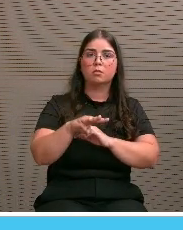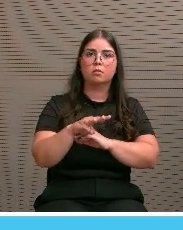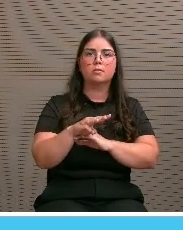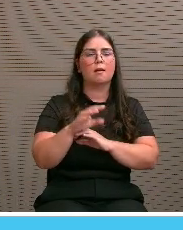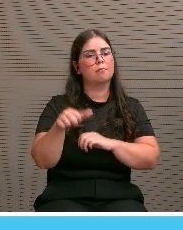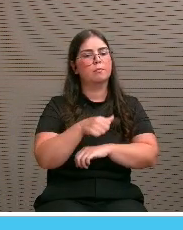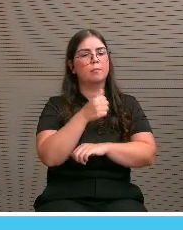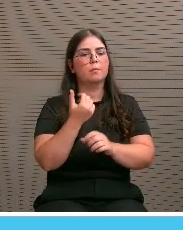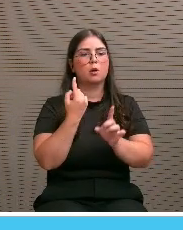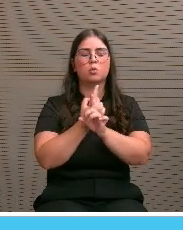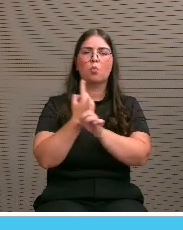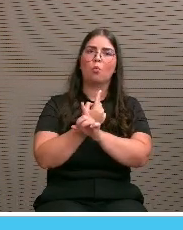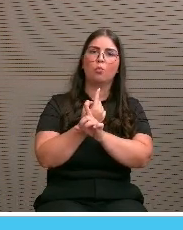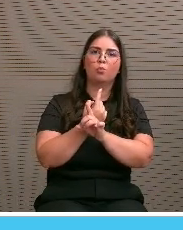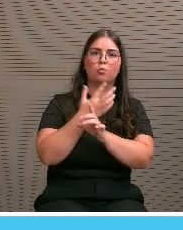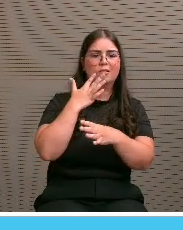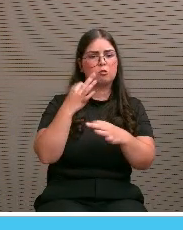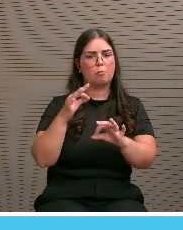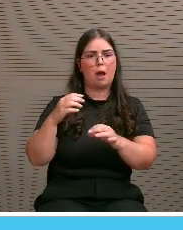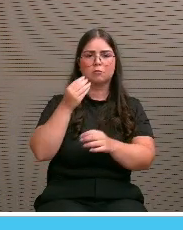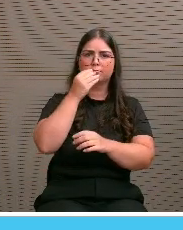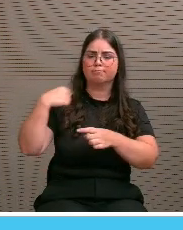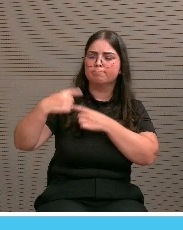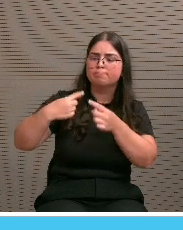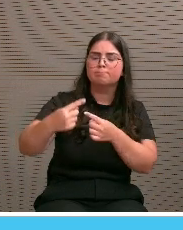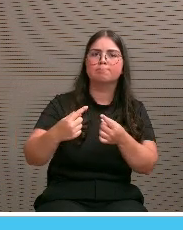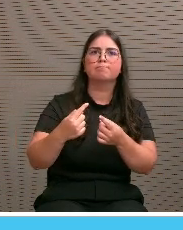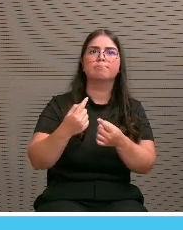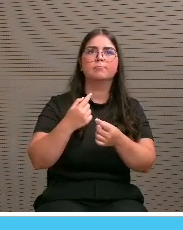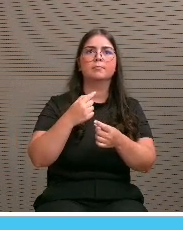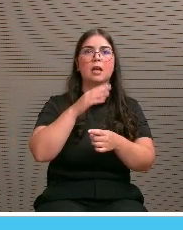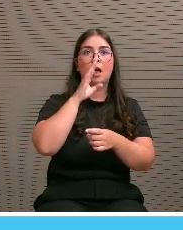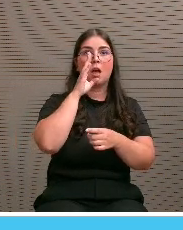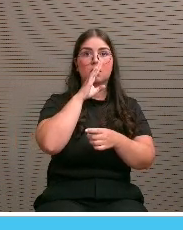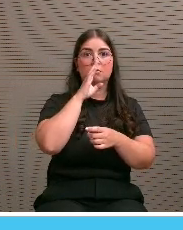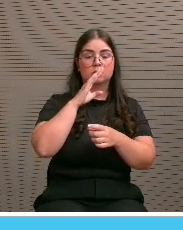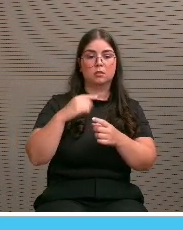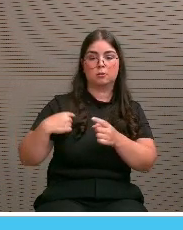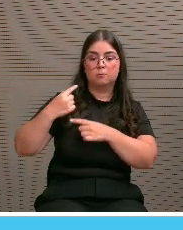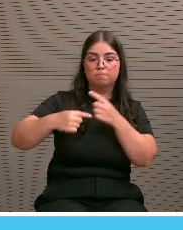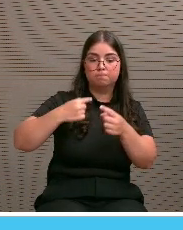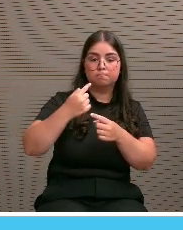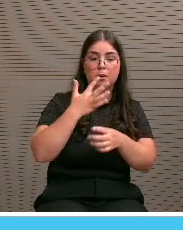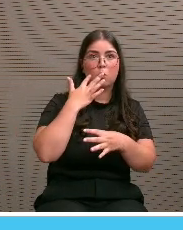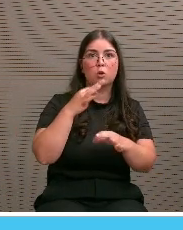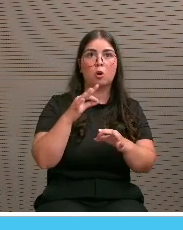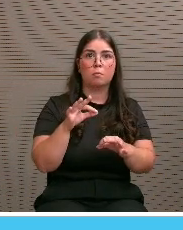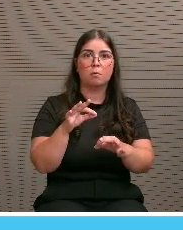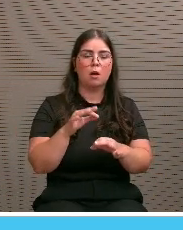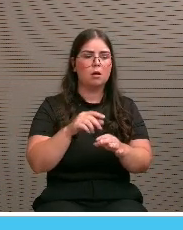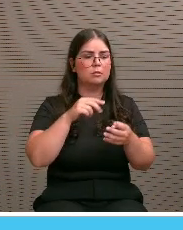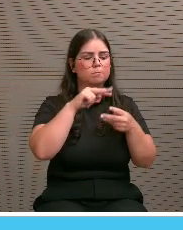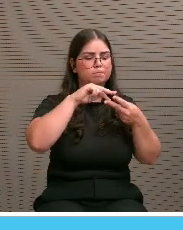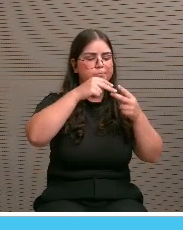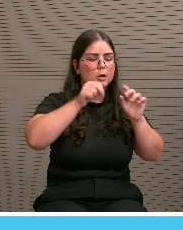traditional hybrid, you don't quite know what all the genes are. When we make a GMO crop, we know what is the new gene